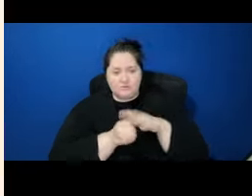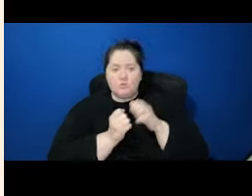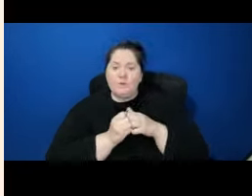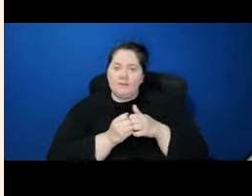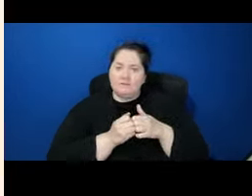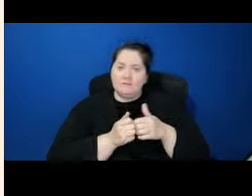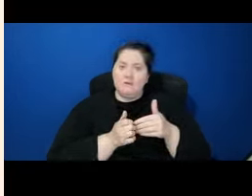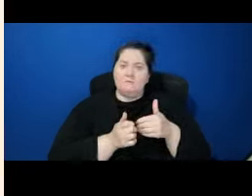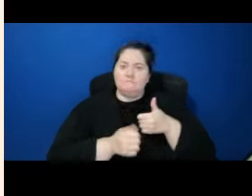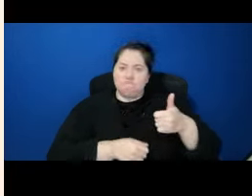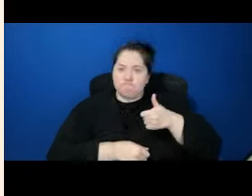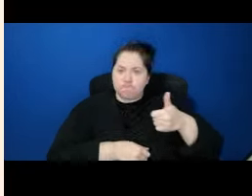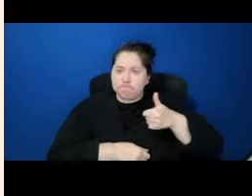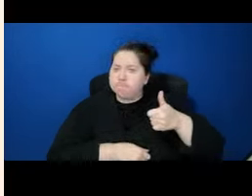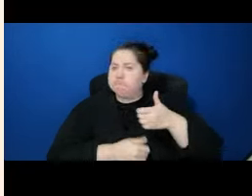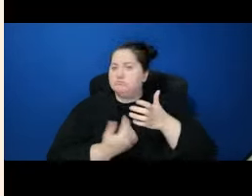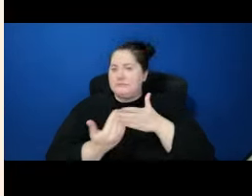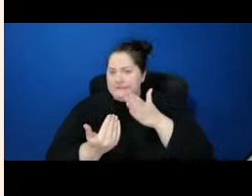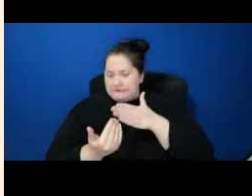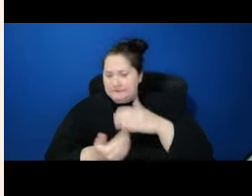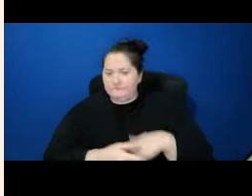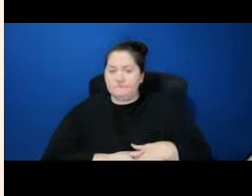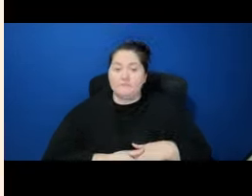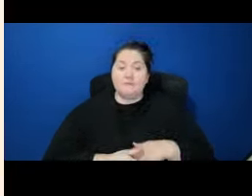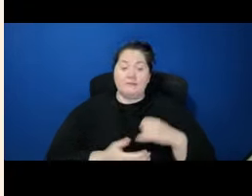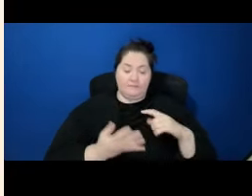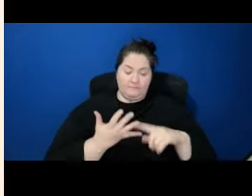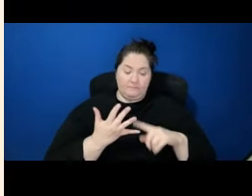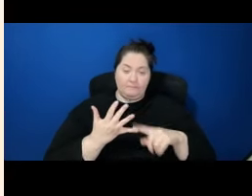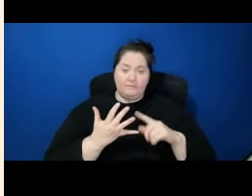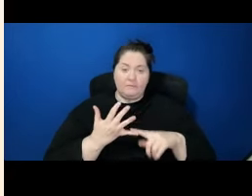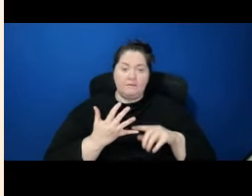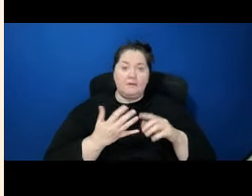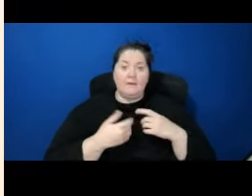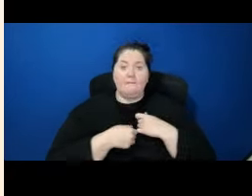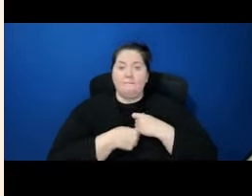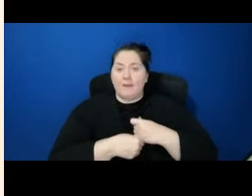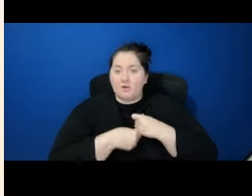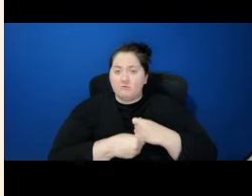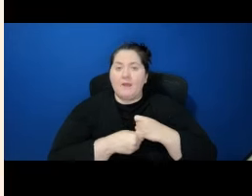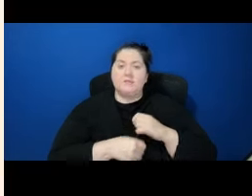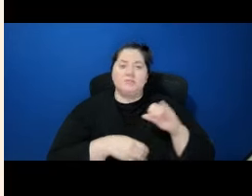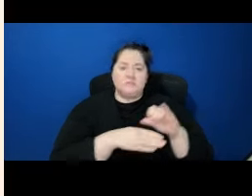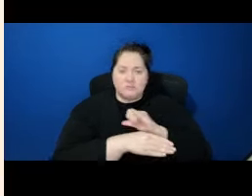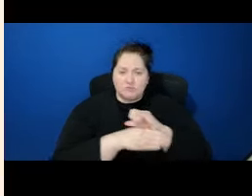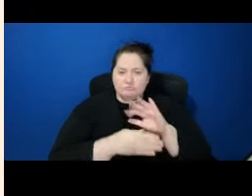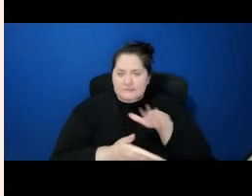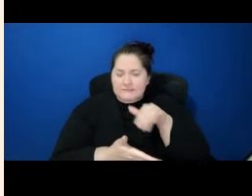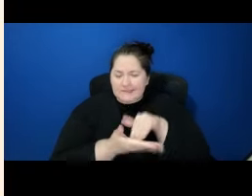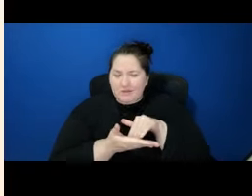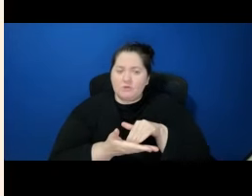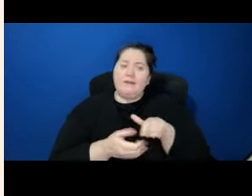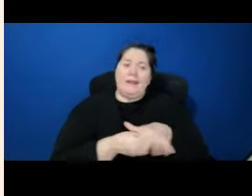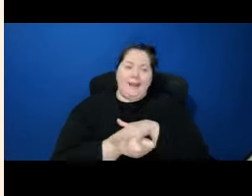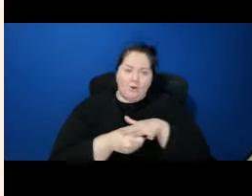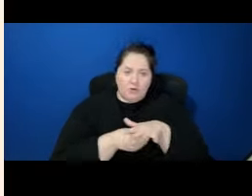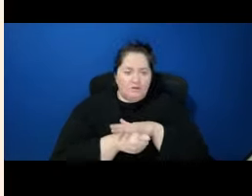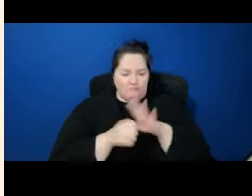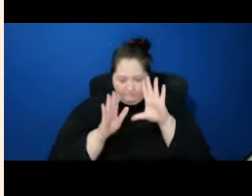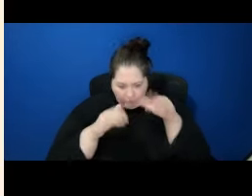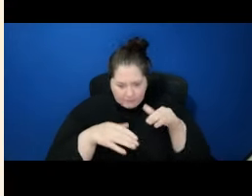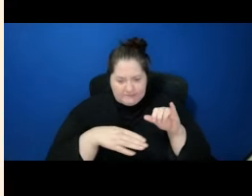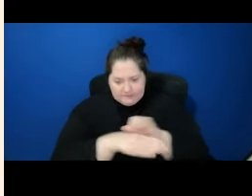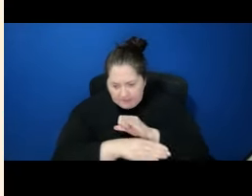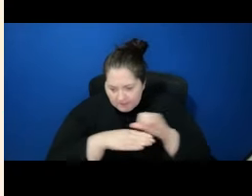transit. The last major place type is called manufacturing industrial center. These are areas of concentrated